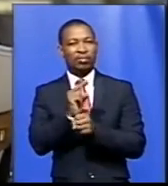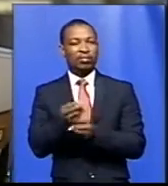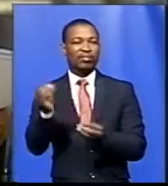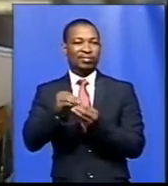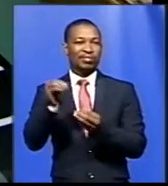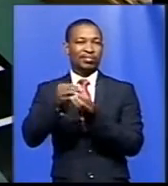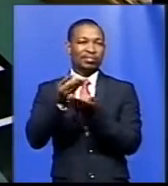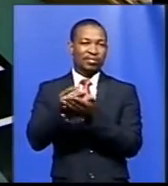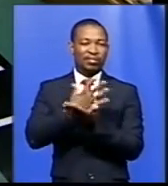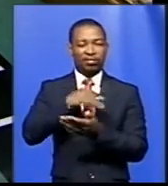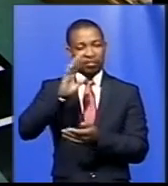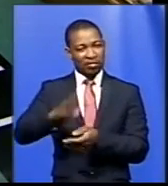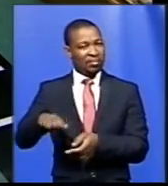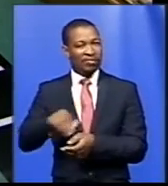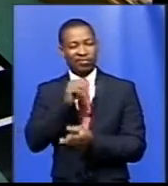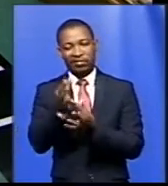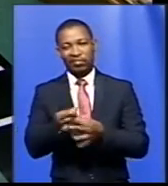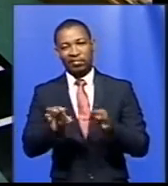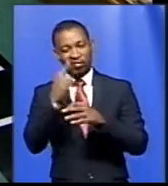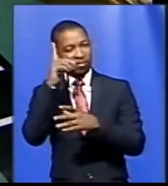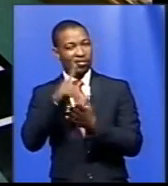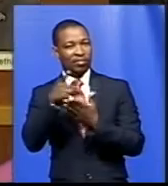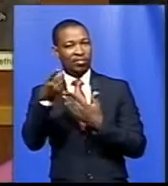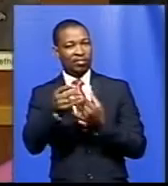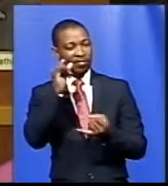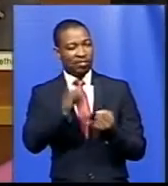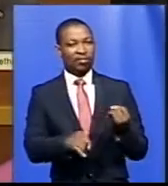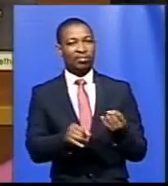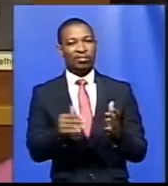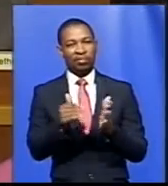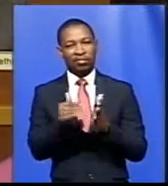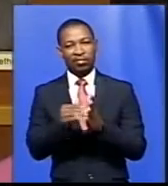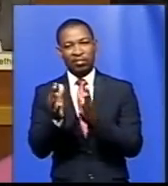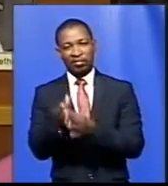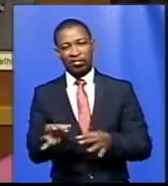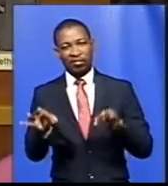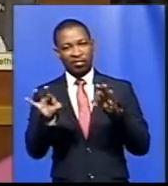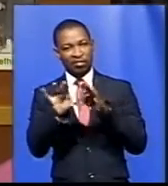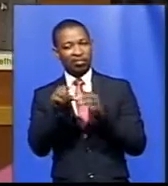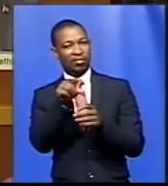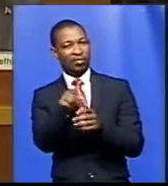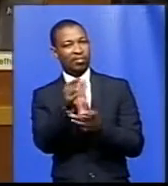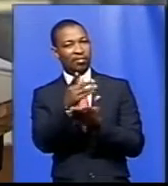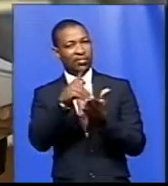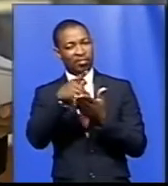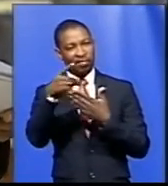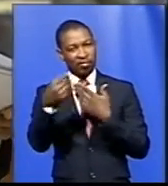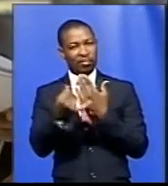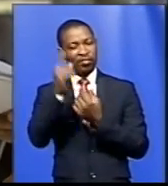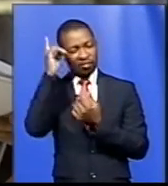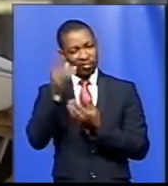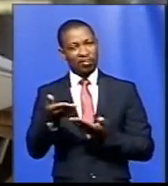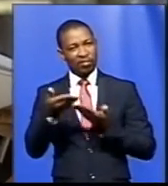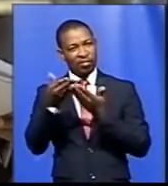delays in project delivery. Most importantly, Madam Speaker, such projects should deliver